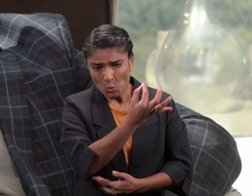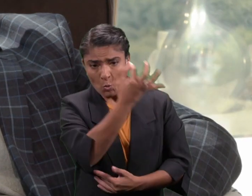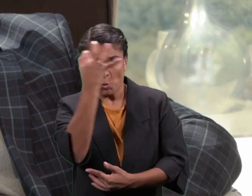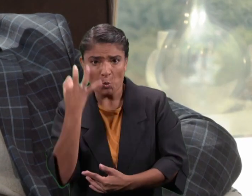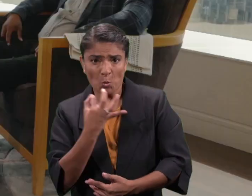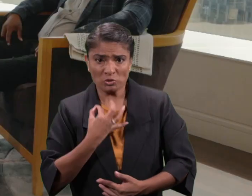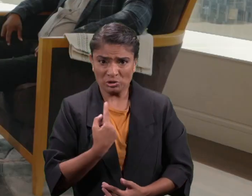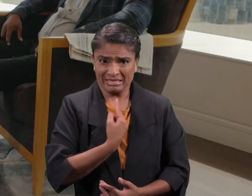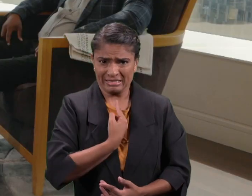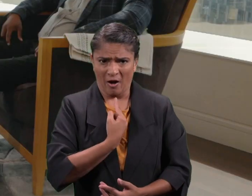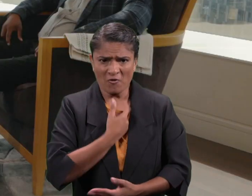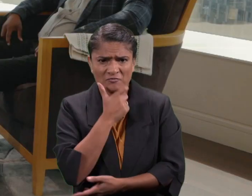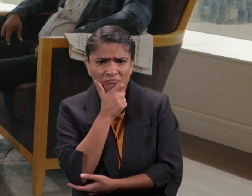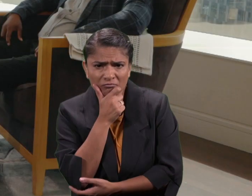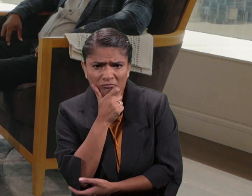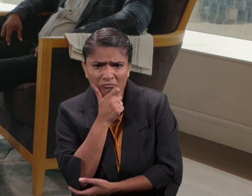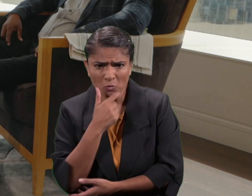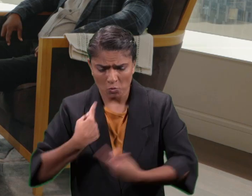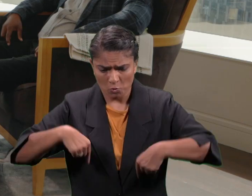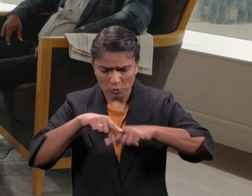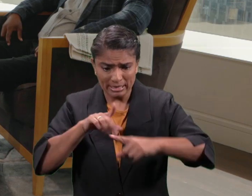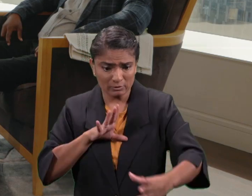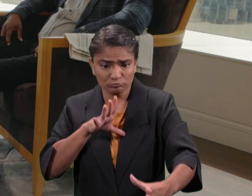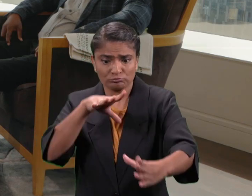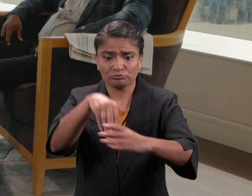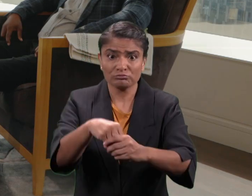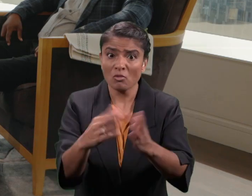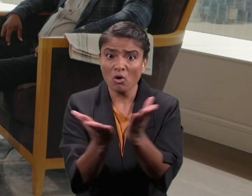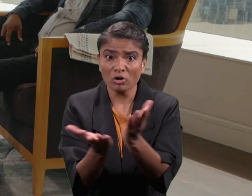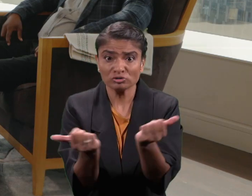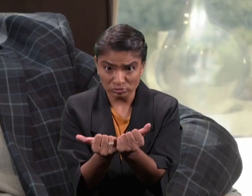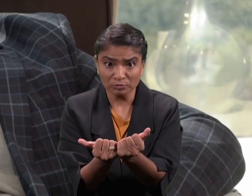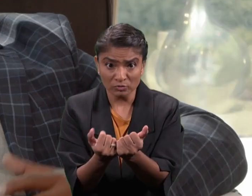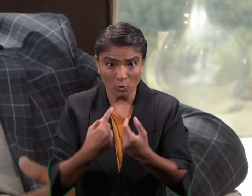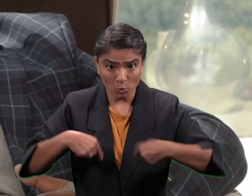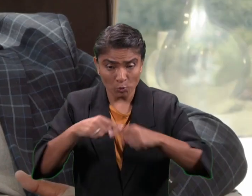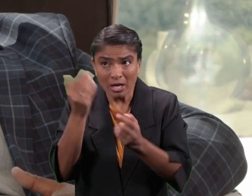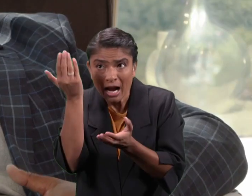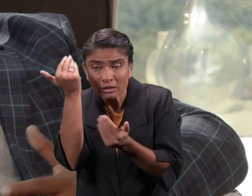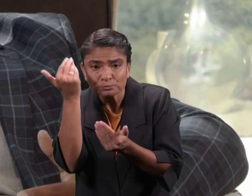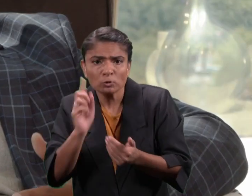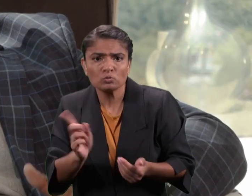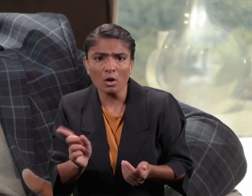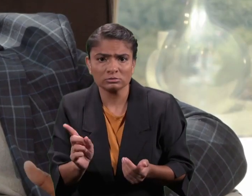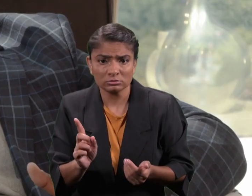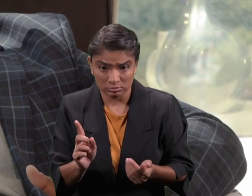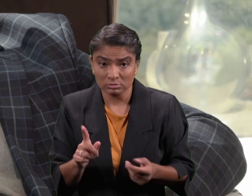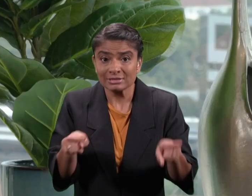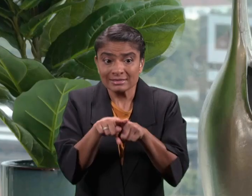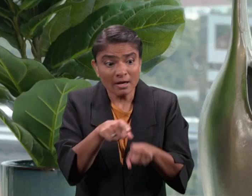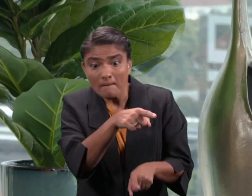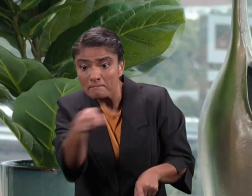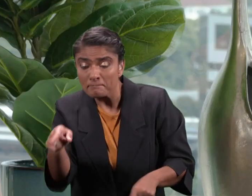questions to ask ourselves on the outcomes that are expected when getting into a